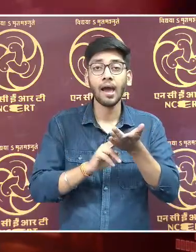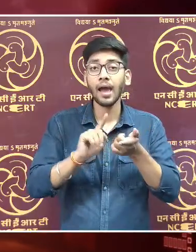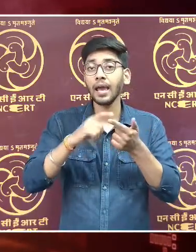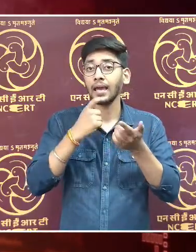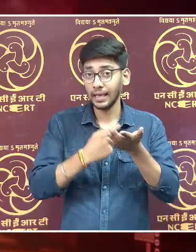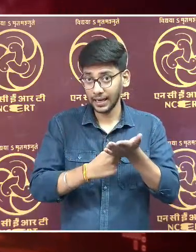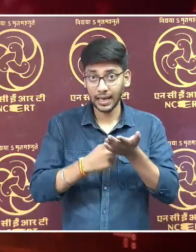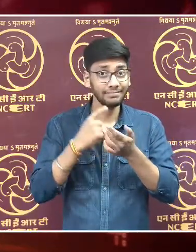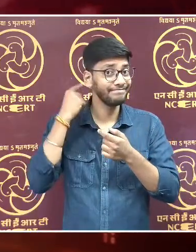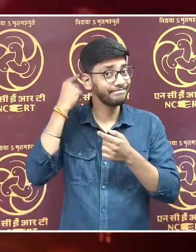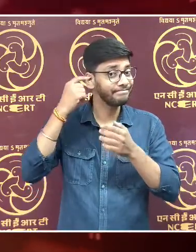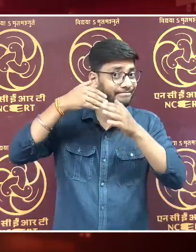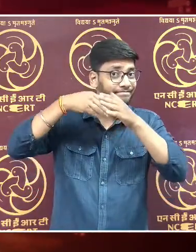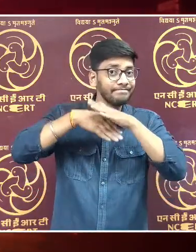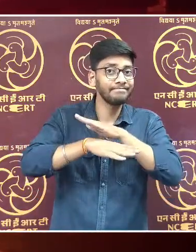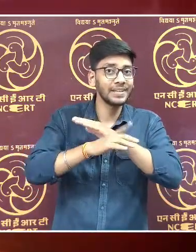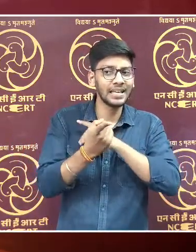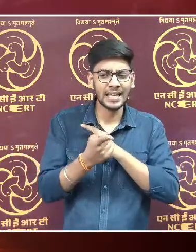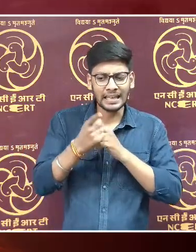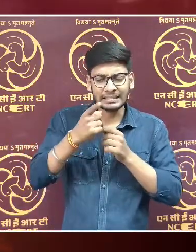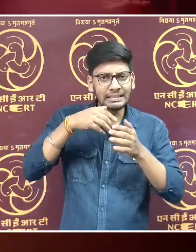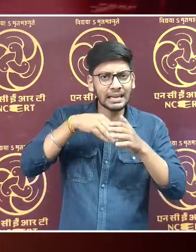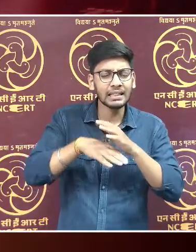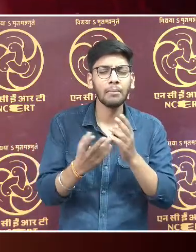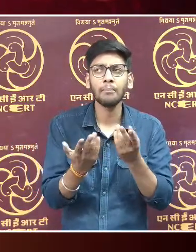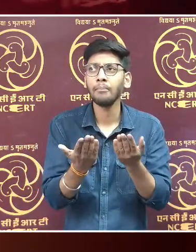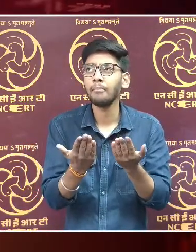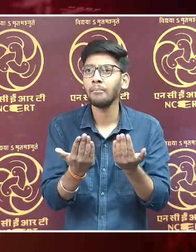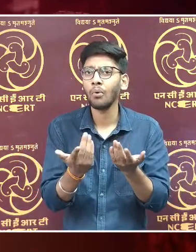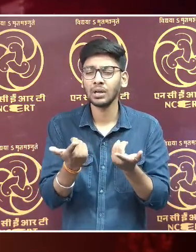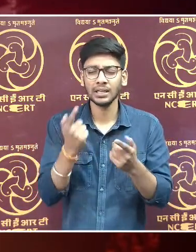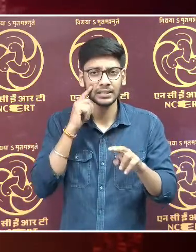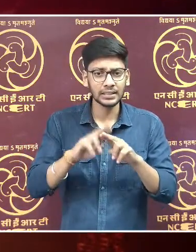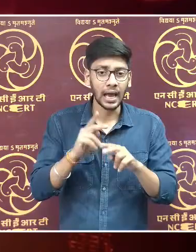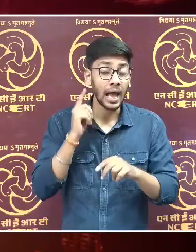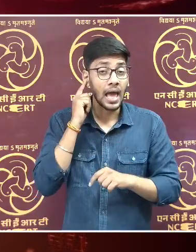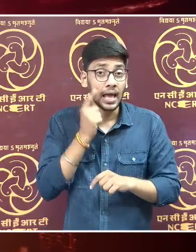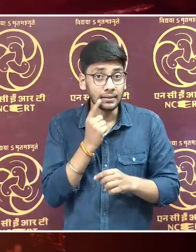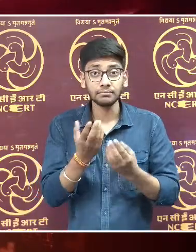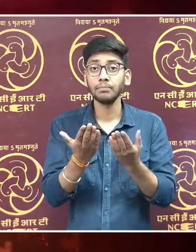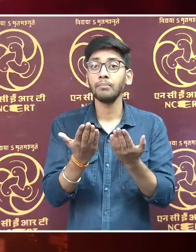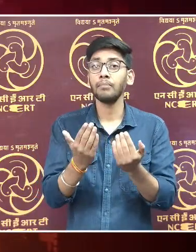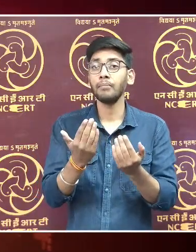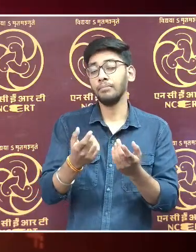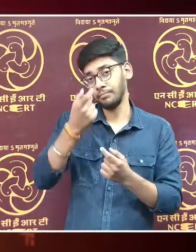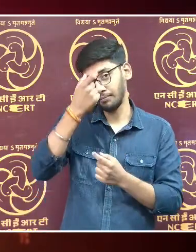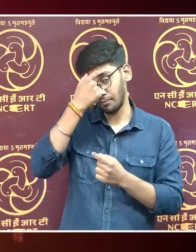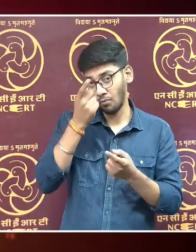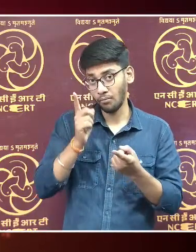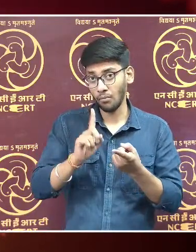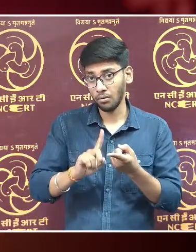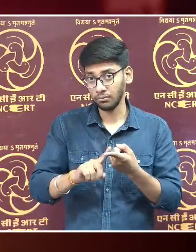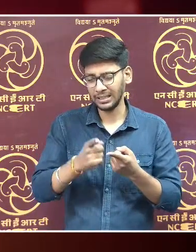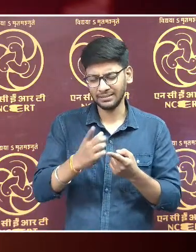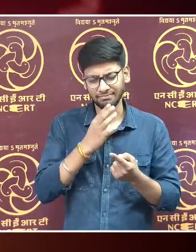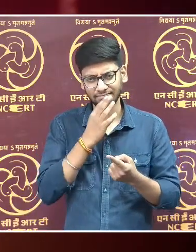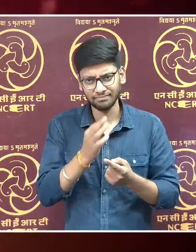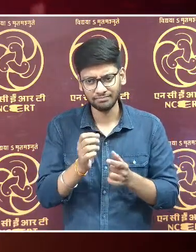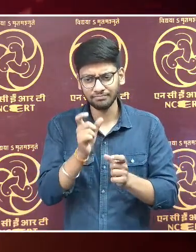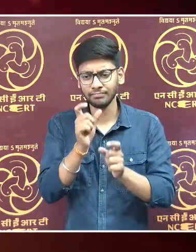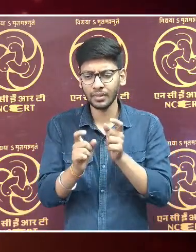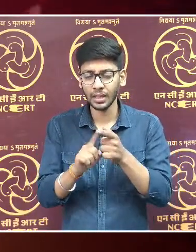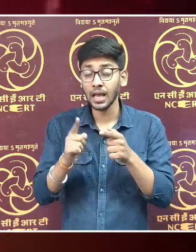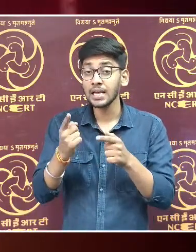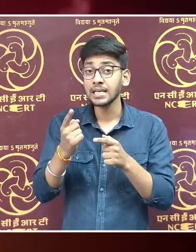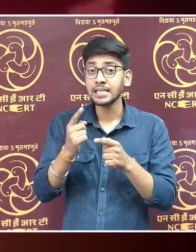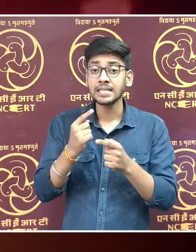outside. Okay, in such condition, the child might still have a hearing problem. So it's very important for a person to check into